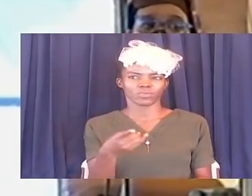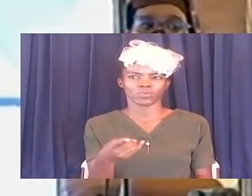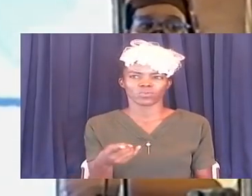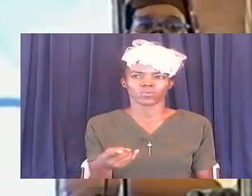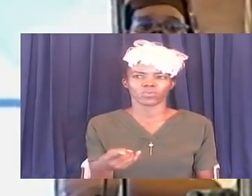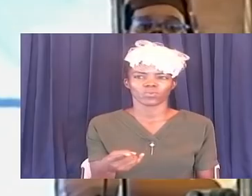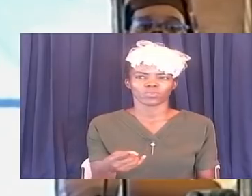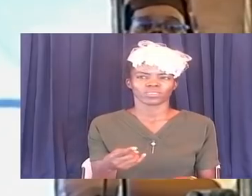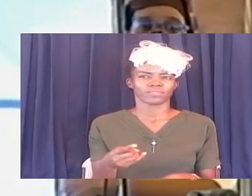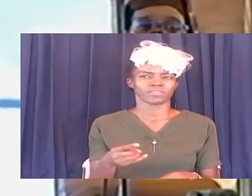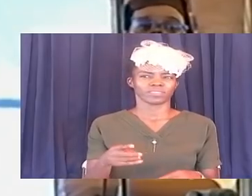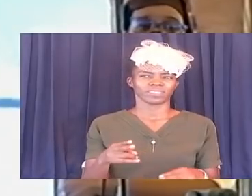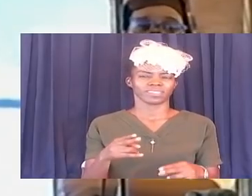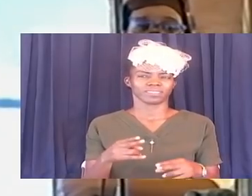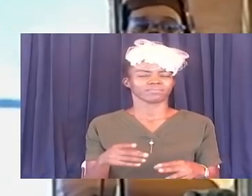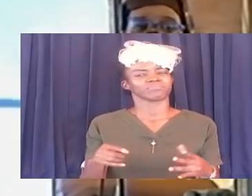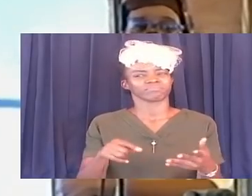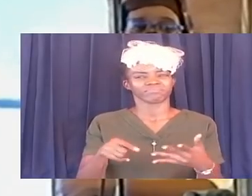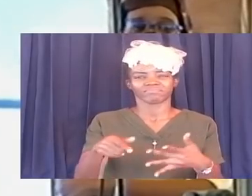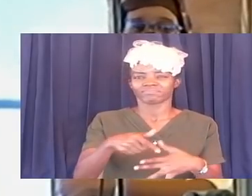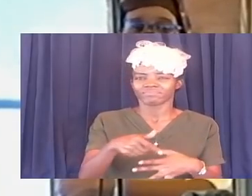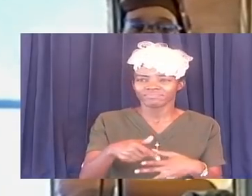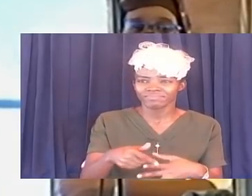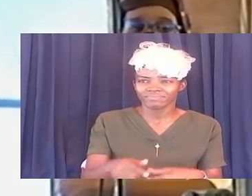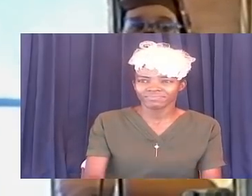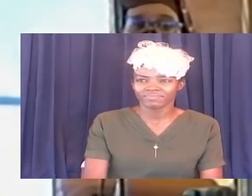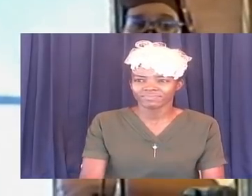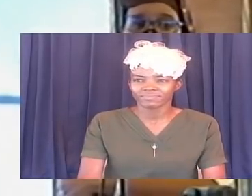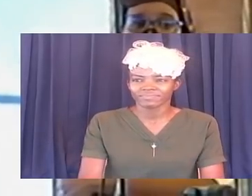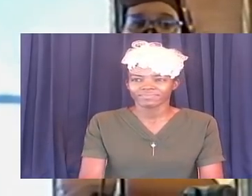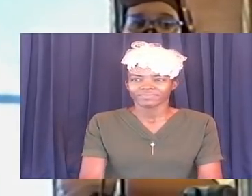these are the things that it implores us to be.